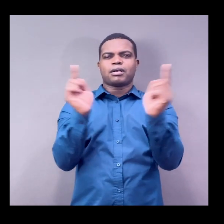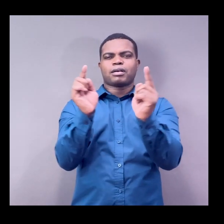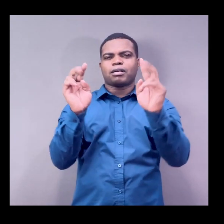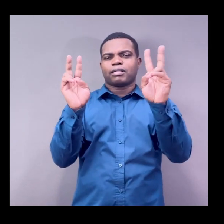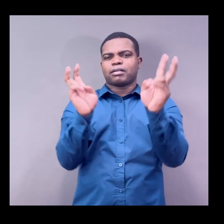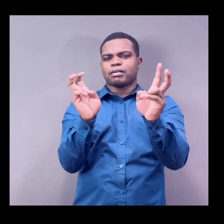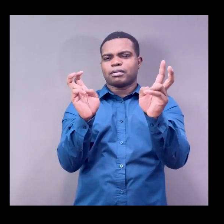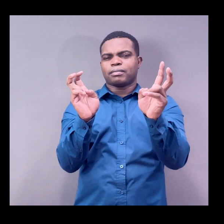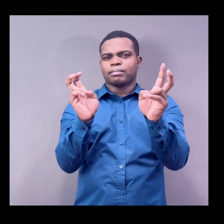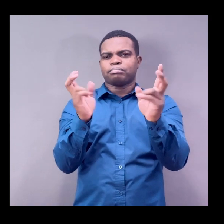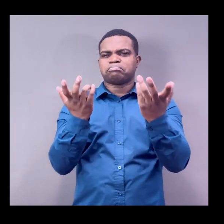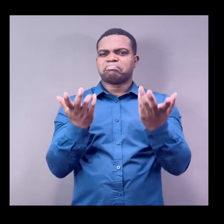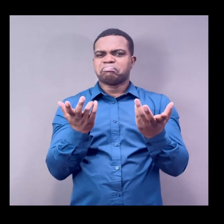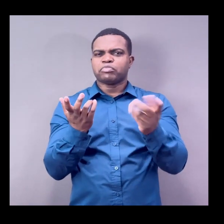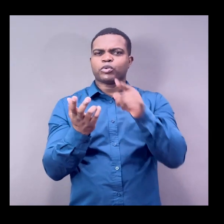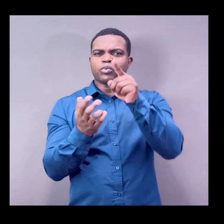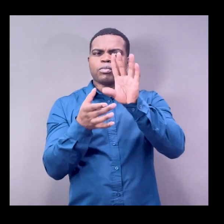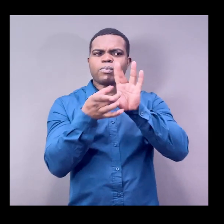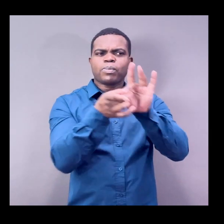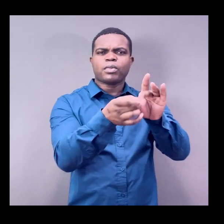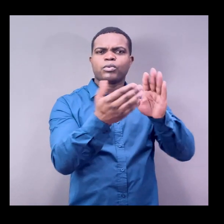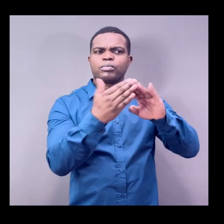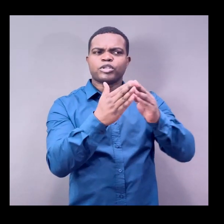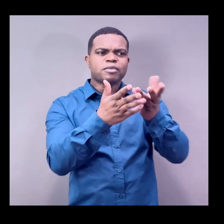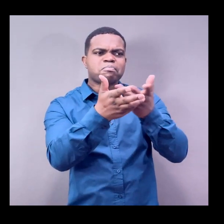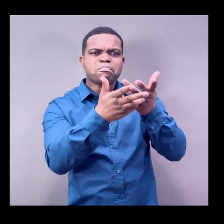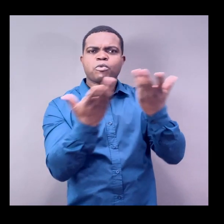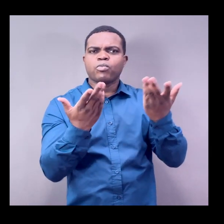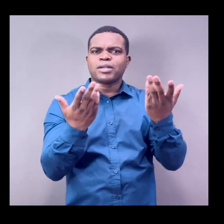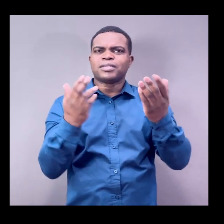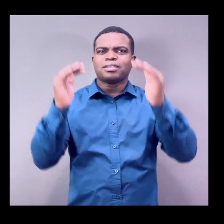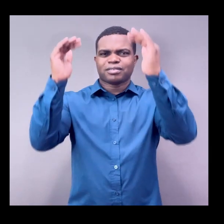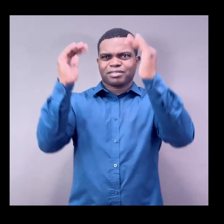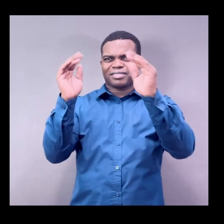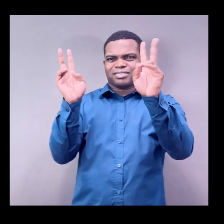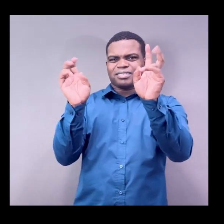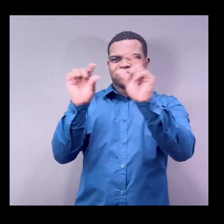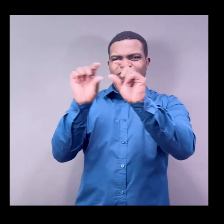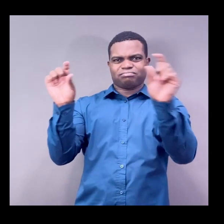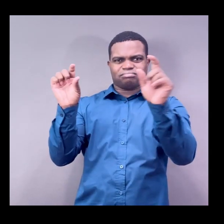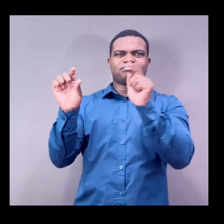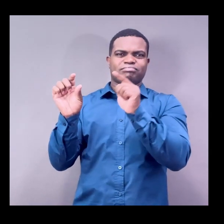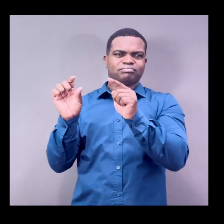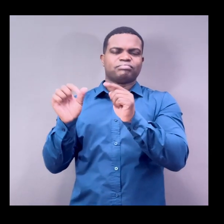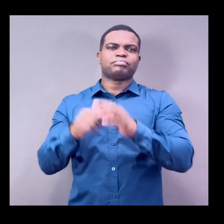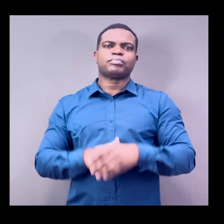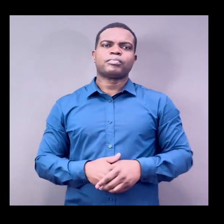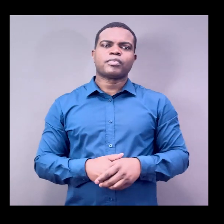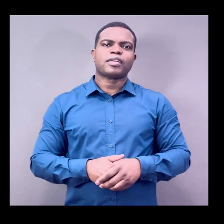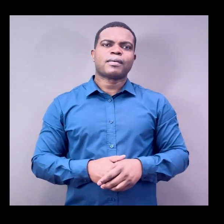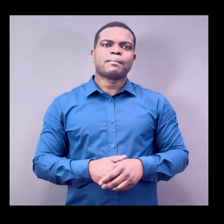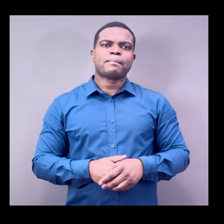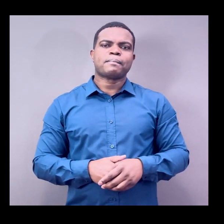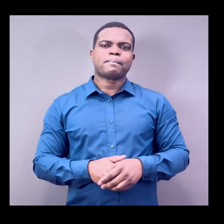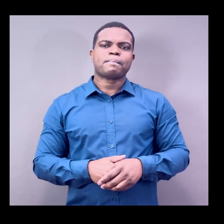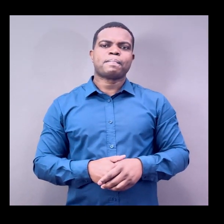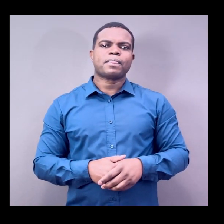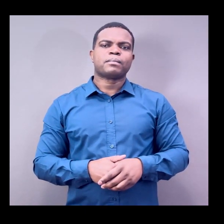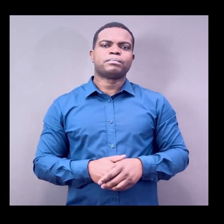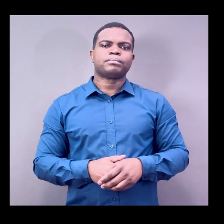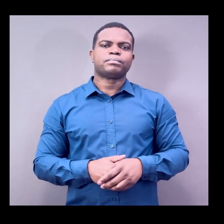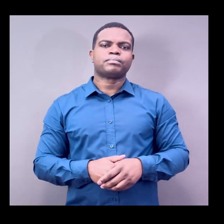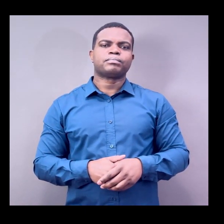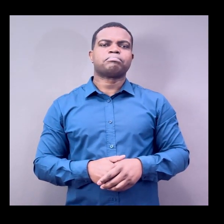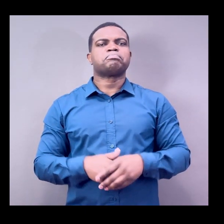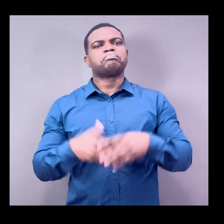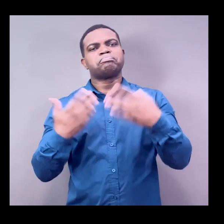is what you are engaging the community on. So your subtitle can be something like engaging